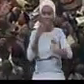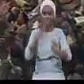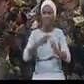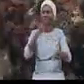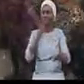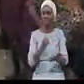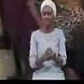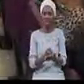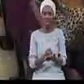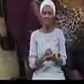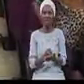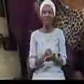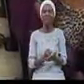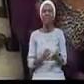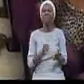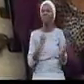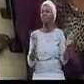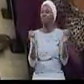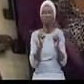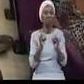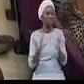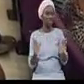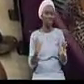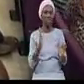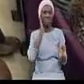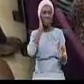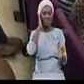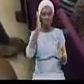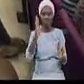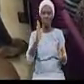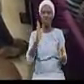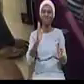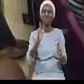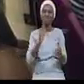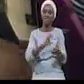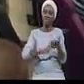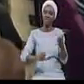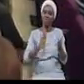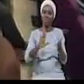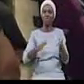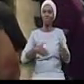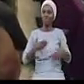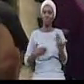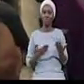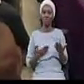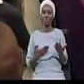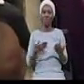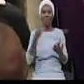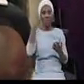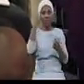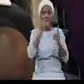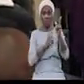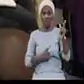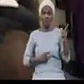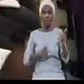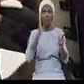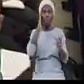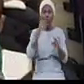Nothing will dampen your gladness. For the Lord will do great things.